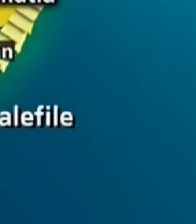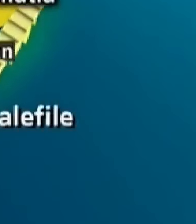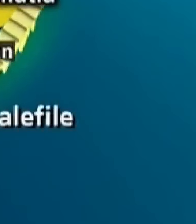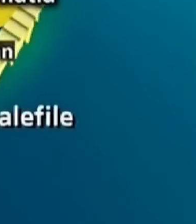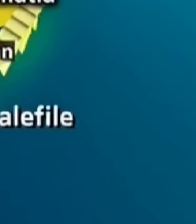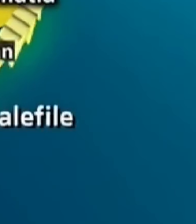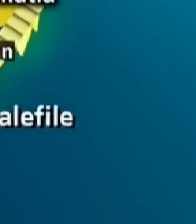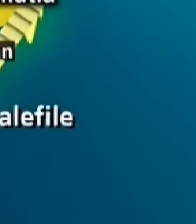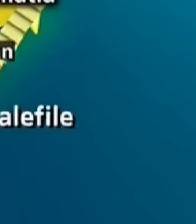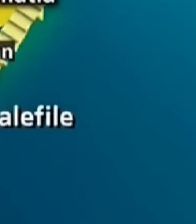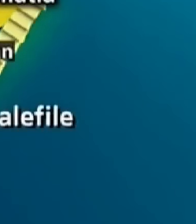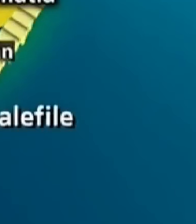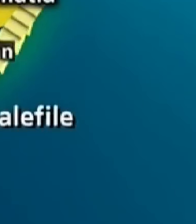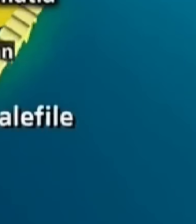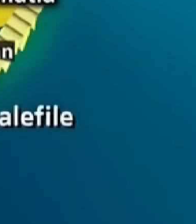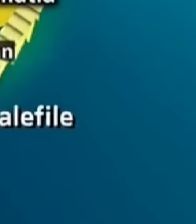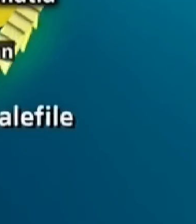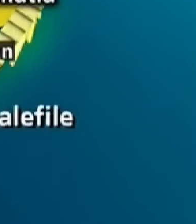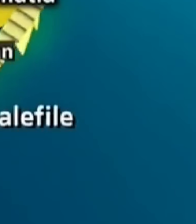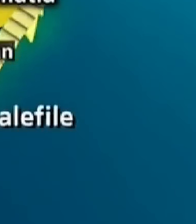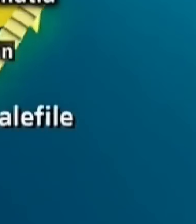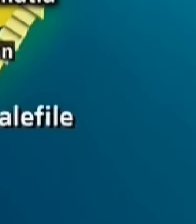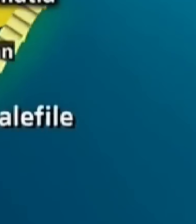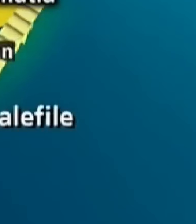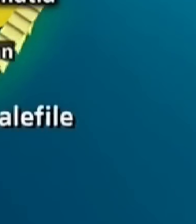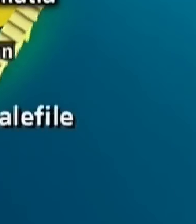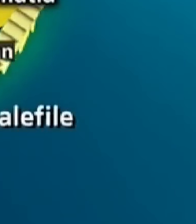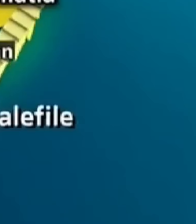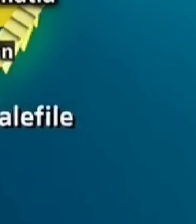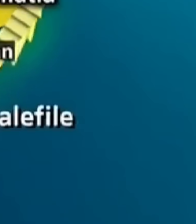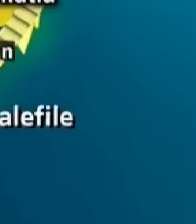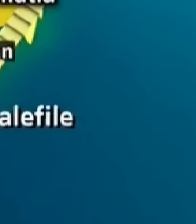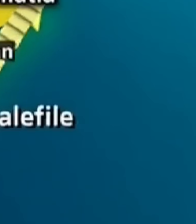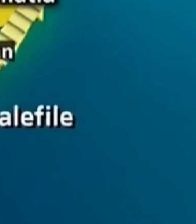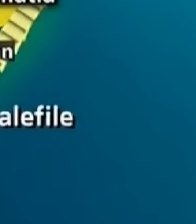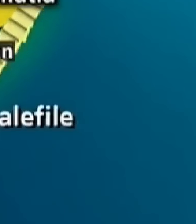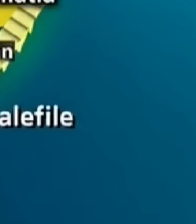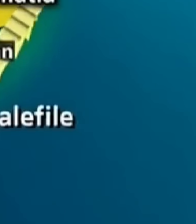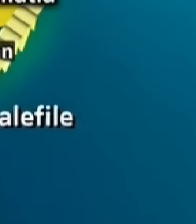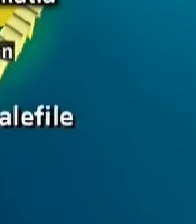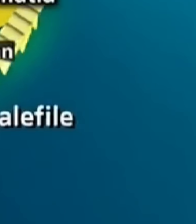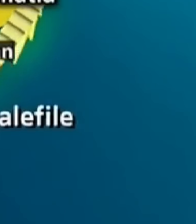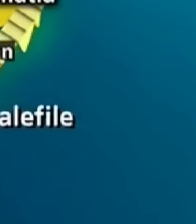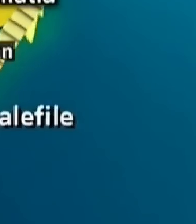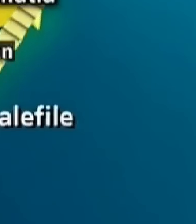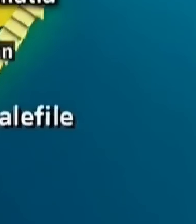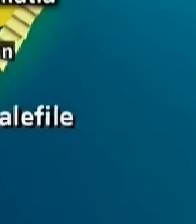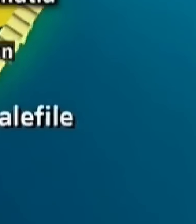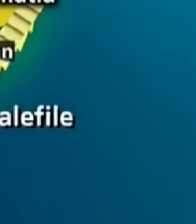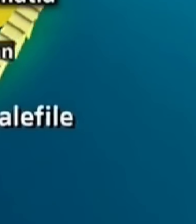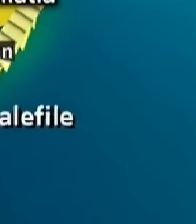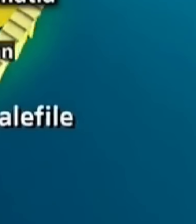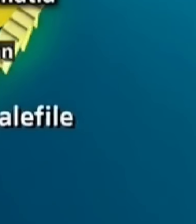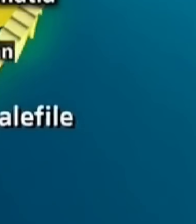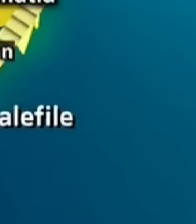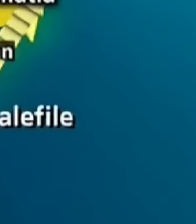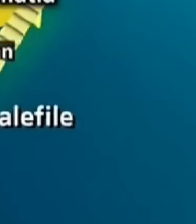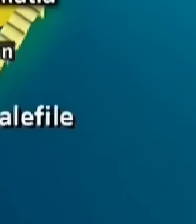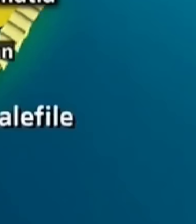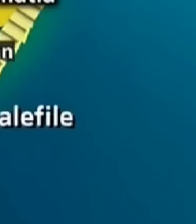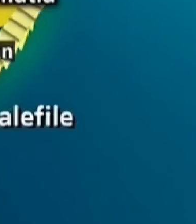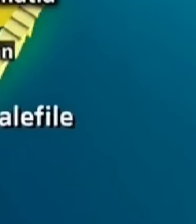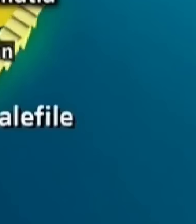tlabe ho bile le hlwa ditlo tse kgethileng ka hare ho kapa botjhabela ho ya fitla hona ka hare tekong ka thoko ho mabopo o bonahala mawatle a